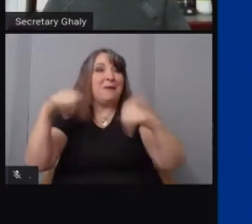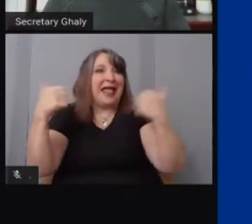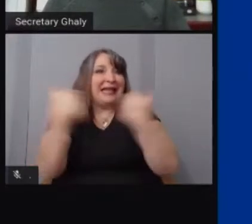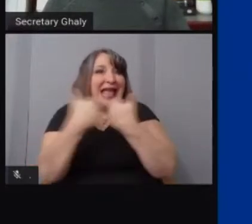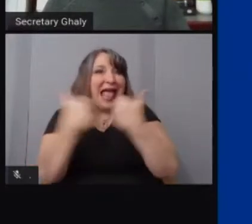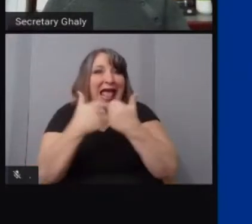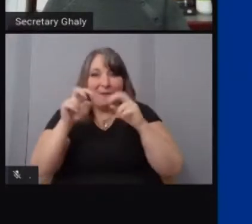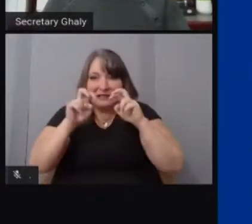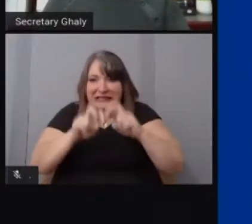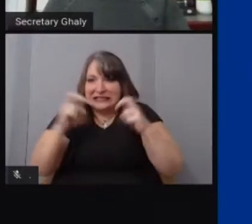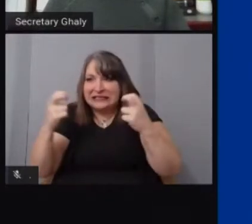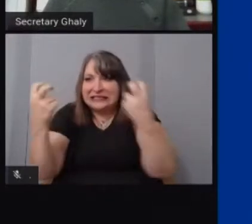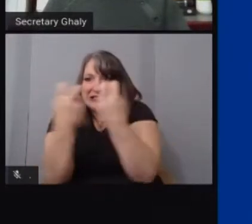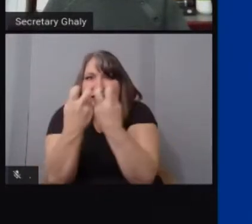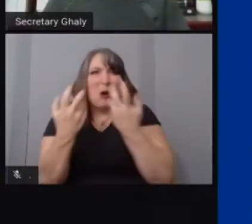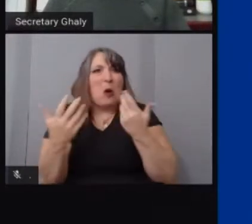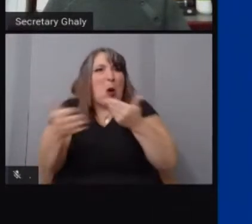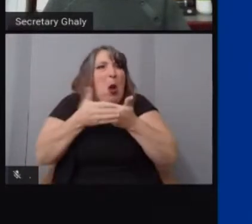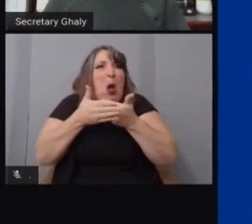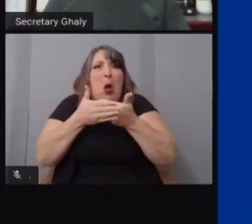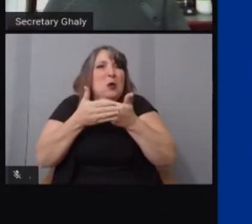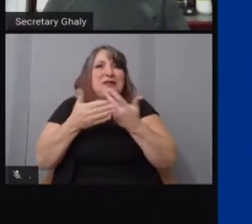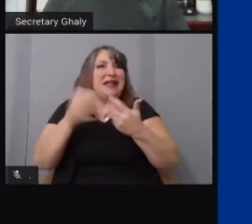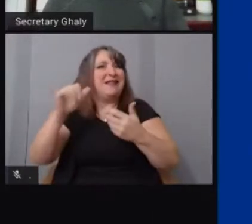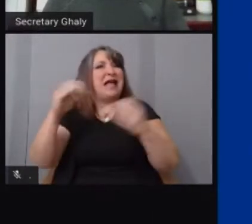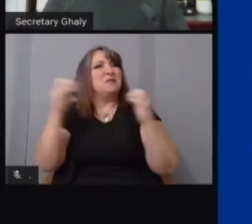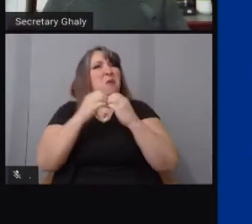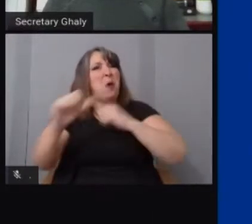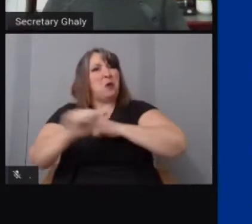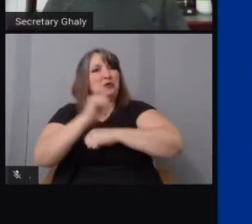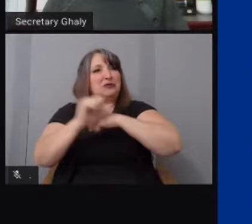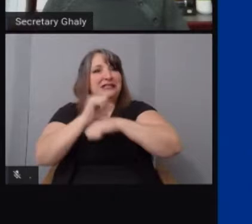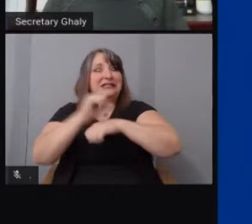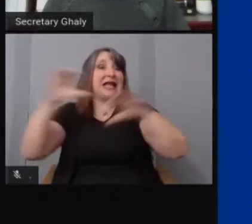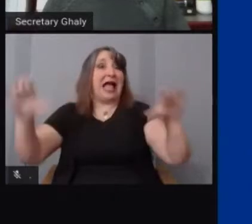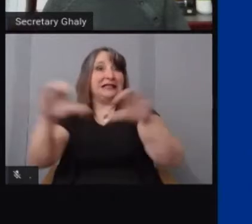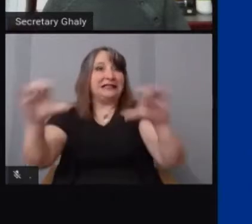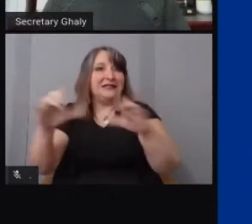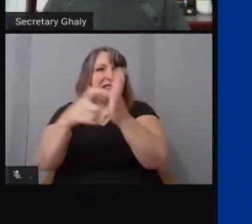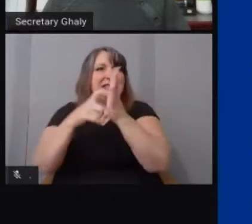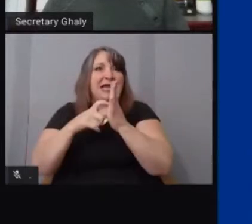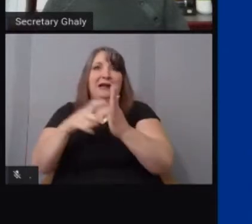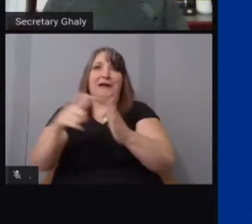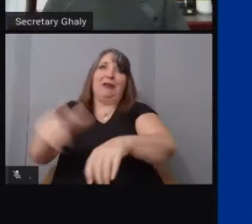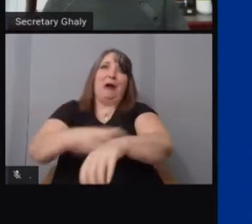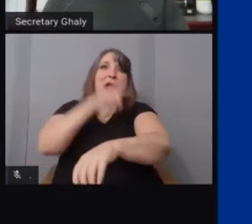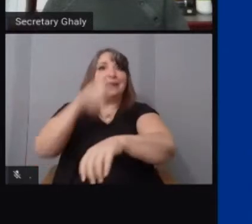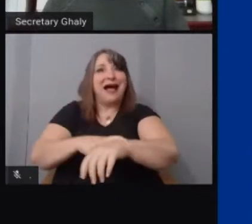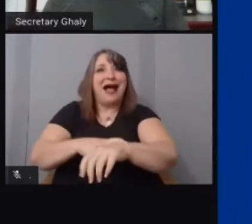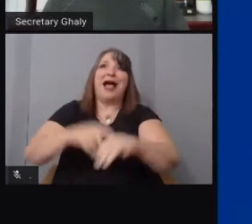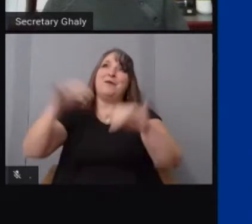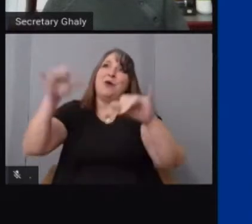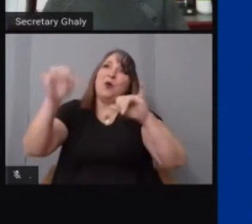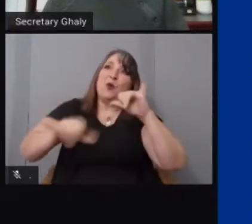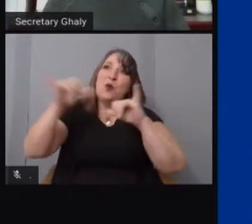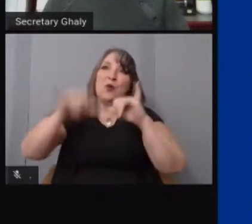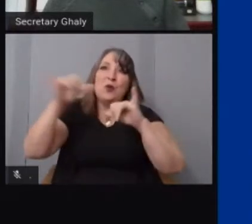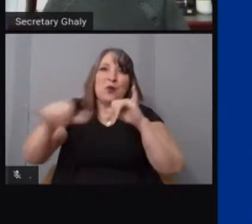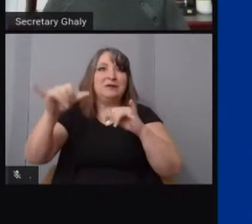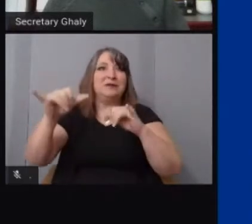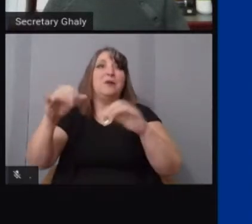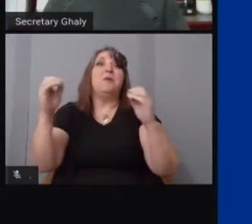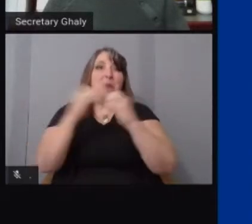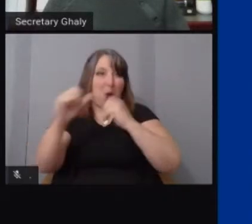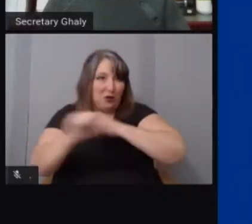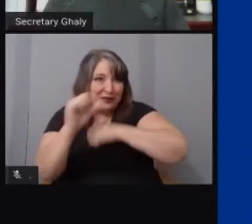things can create additional risk. Activities of longer duration are also important, and activities that